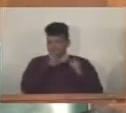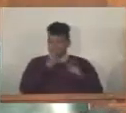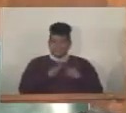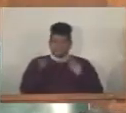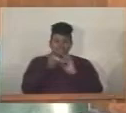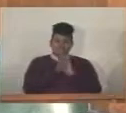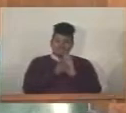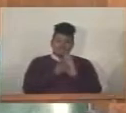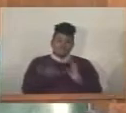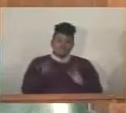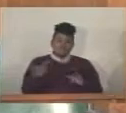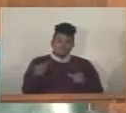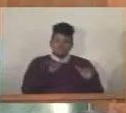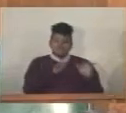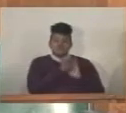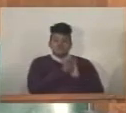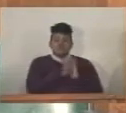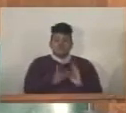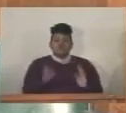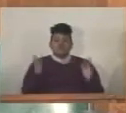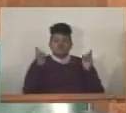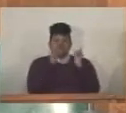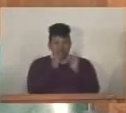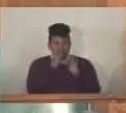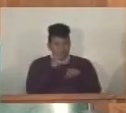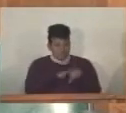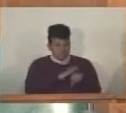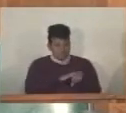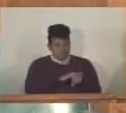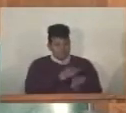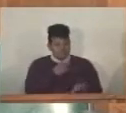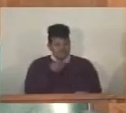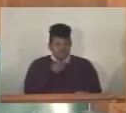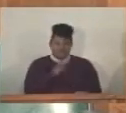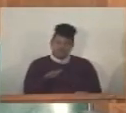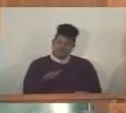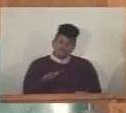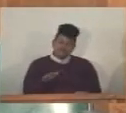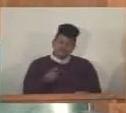the passage of the sentence. So